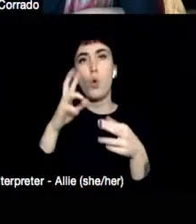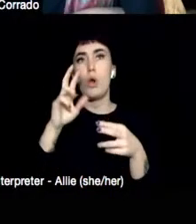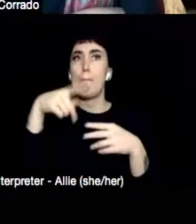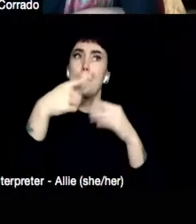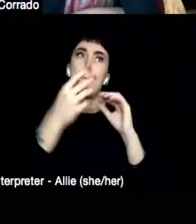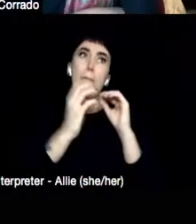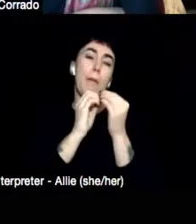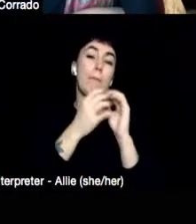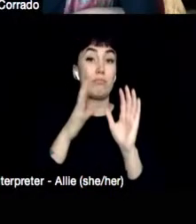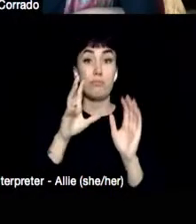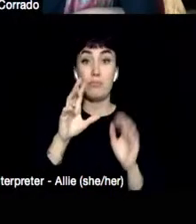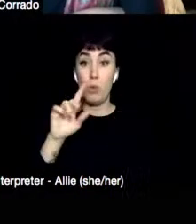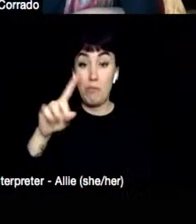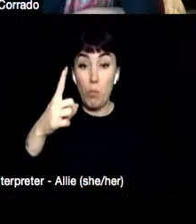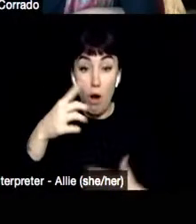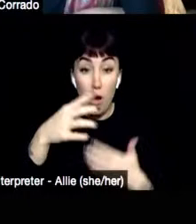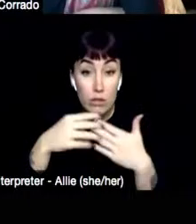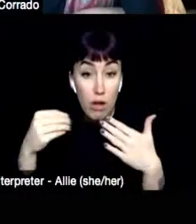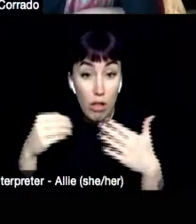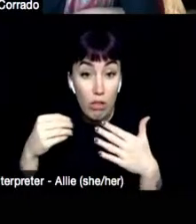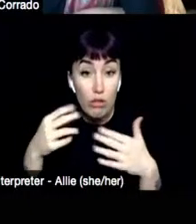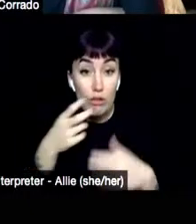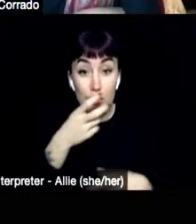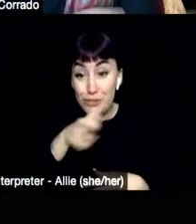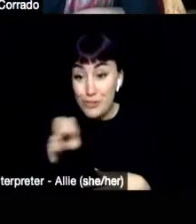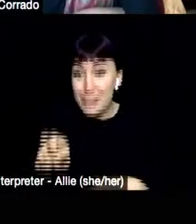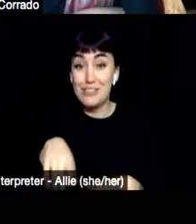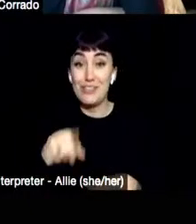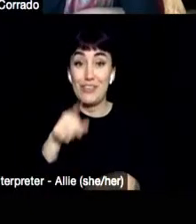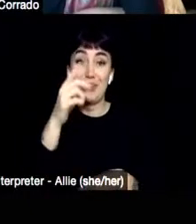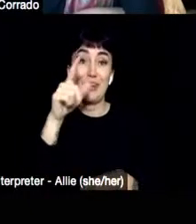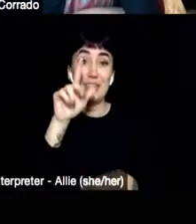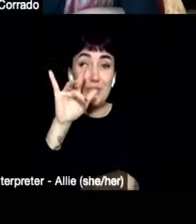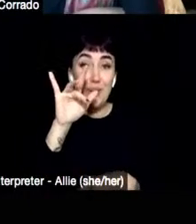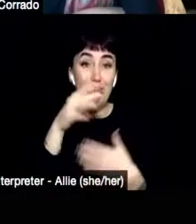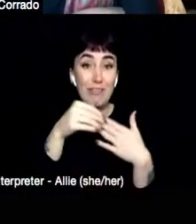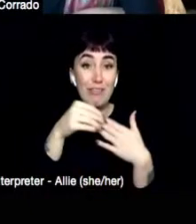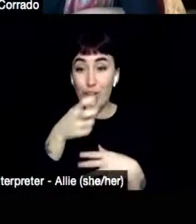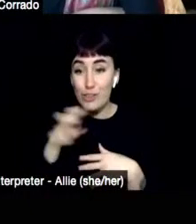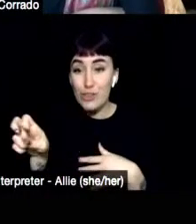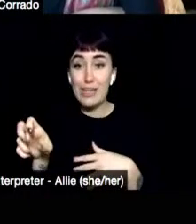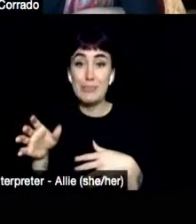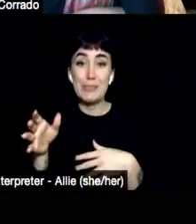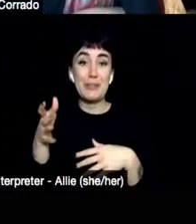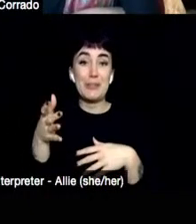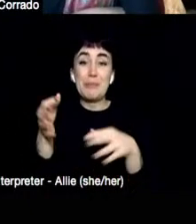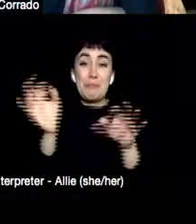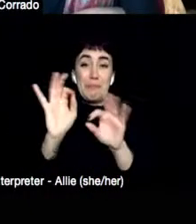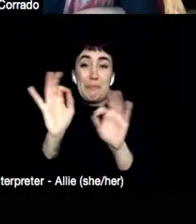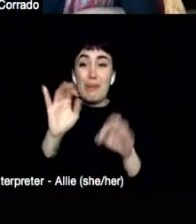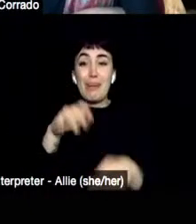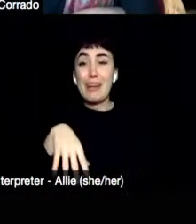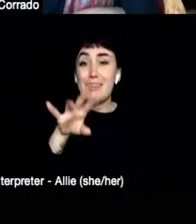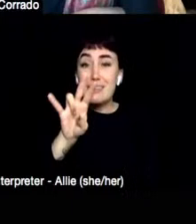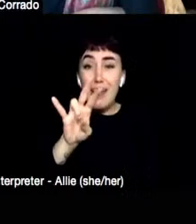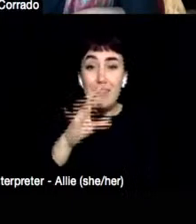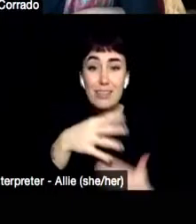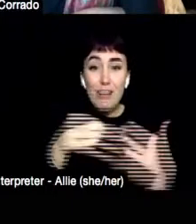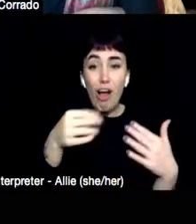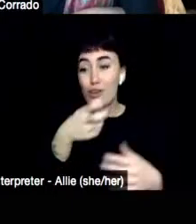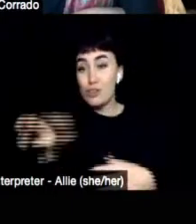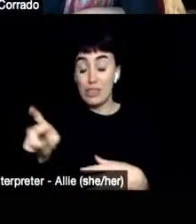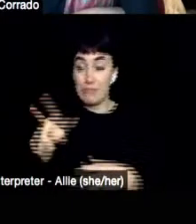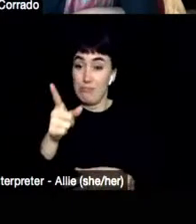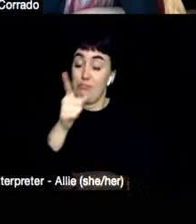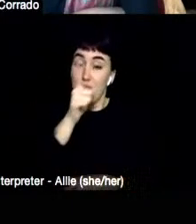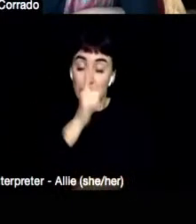literally a $1 transfer, $25 transfer, $7. I mean, you